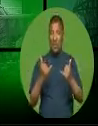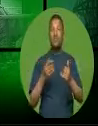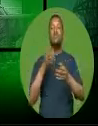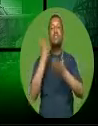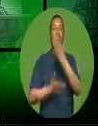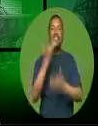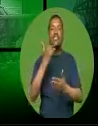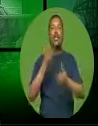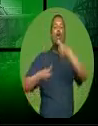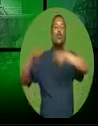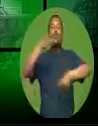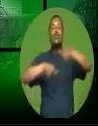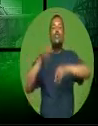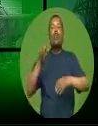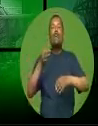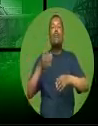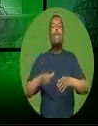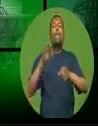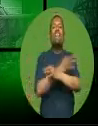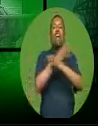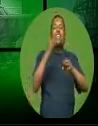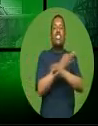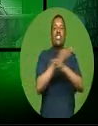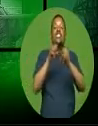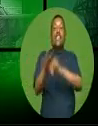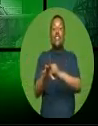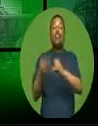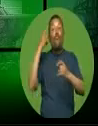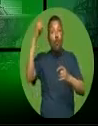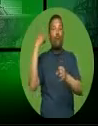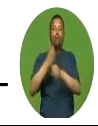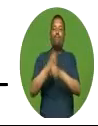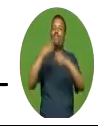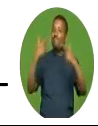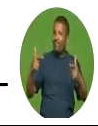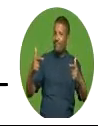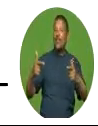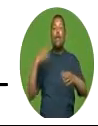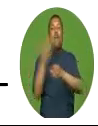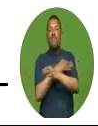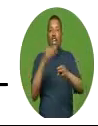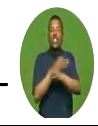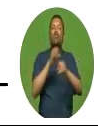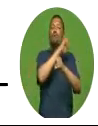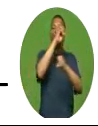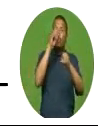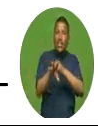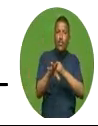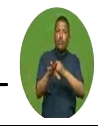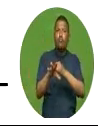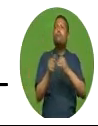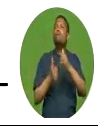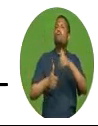let's discuss the contribution of the manufacturing sector for employment. The manufacturing sector is